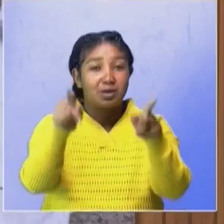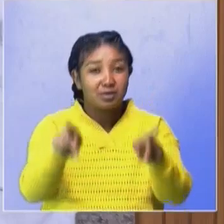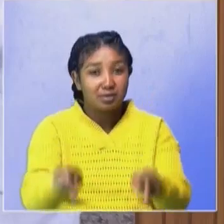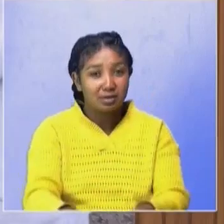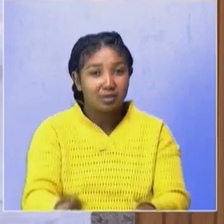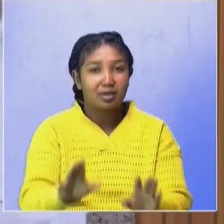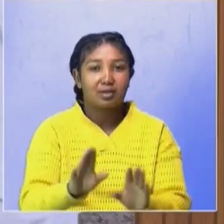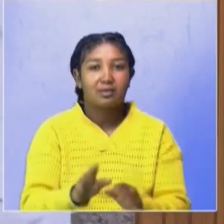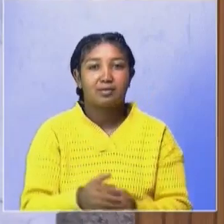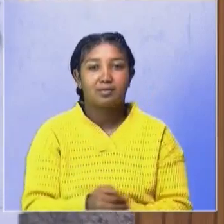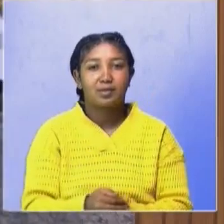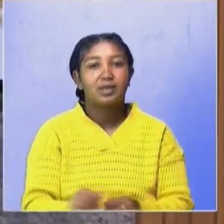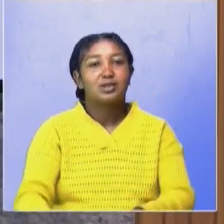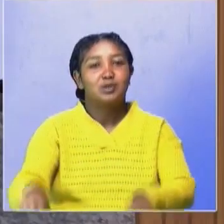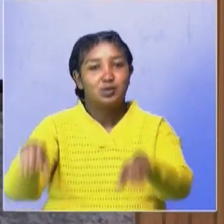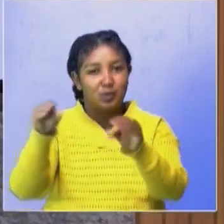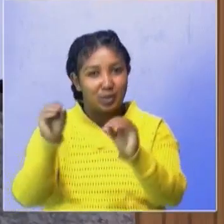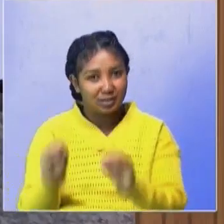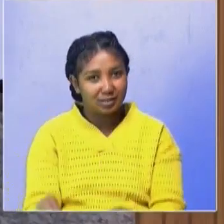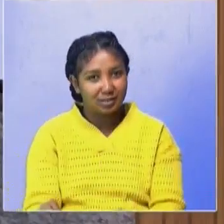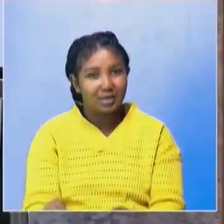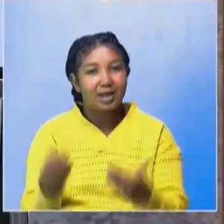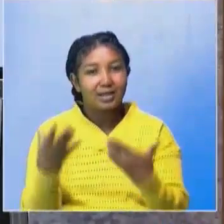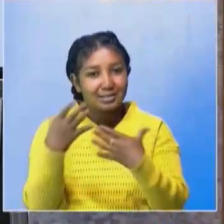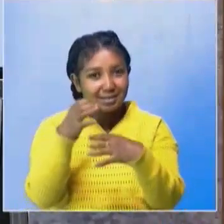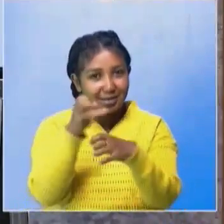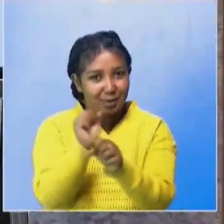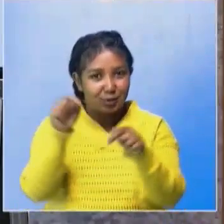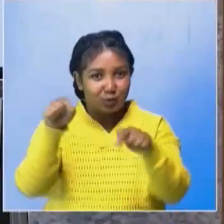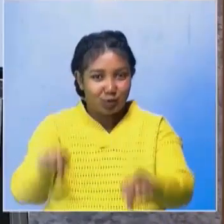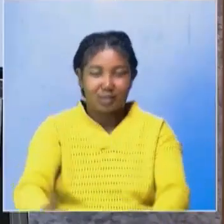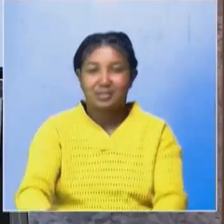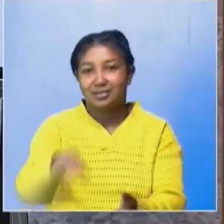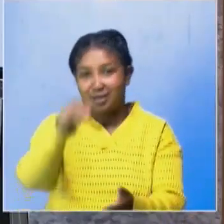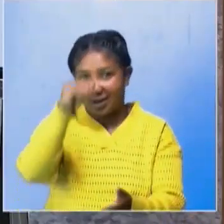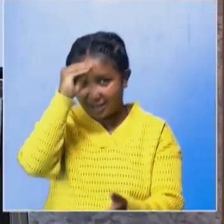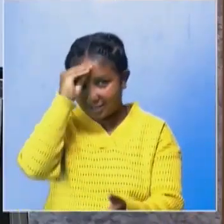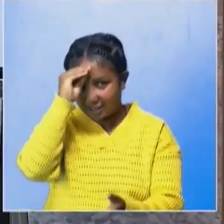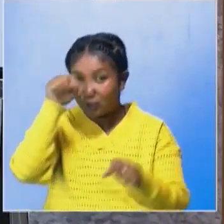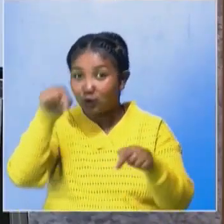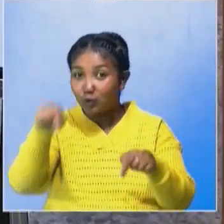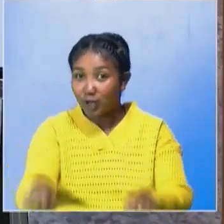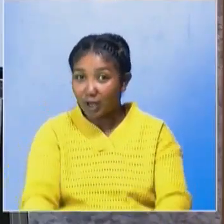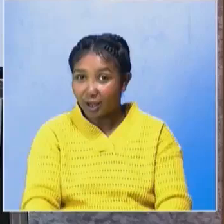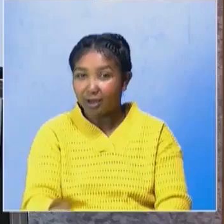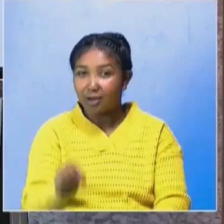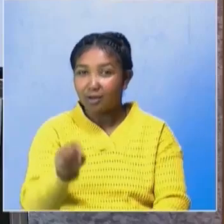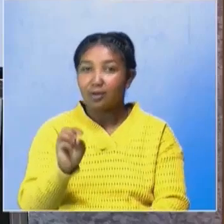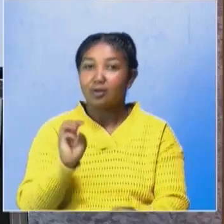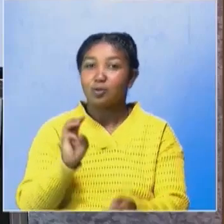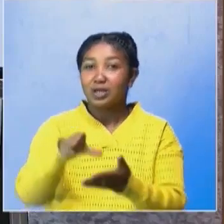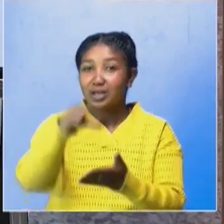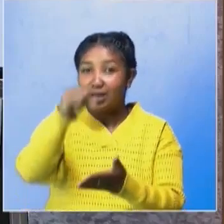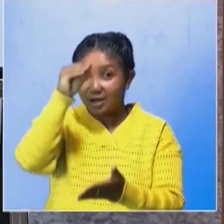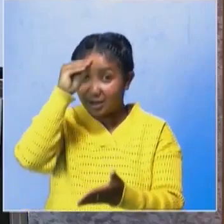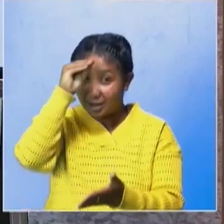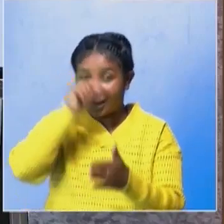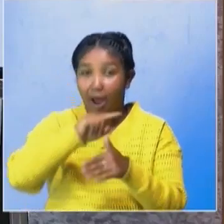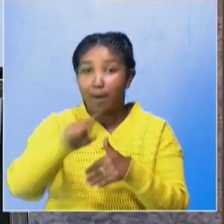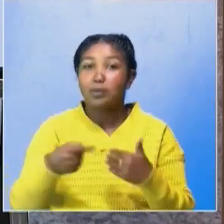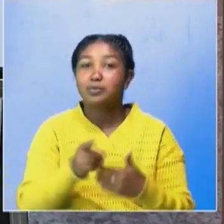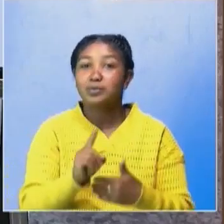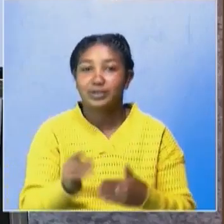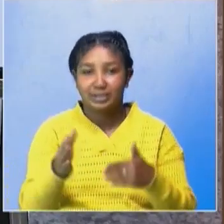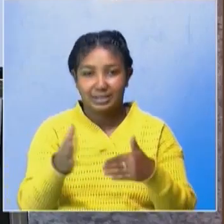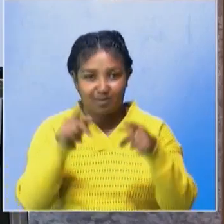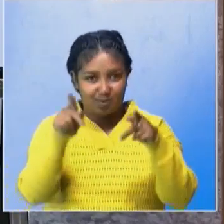like this. Students, let us summarize today's lesson. Today, we will learn about